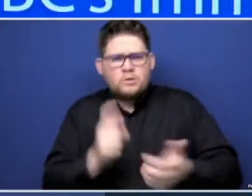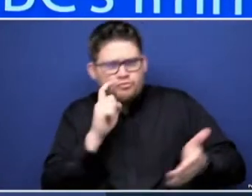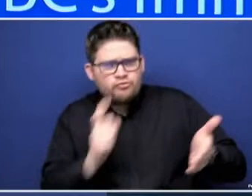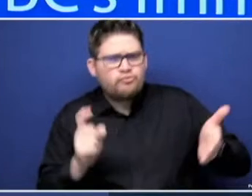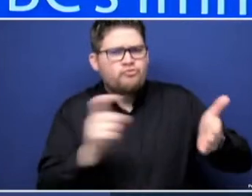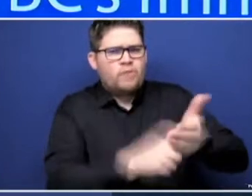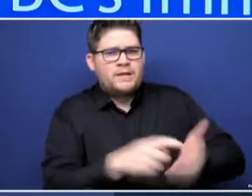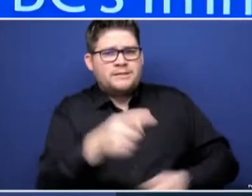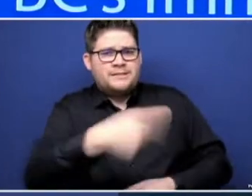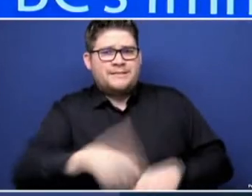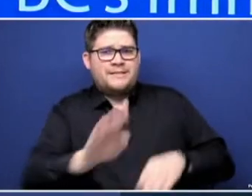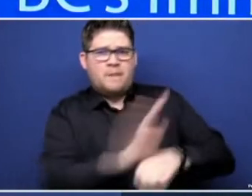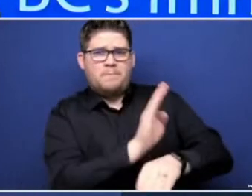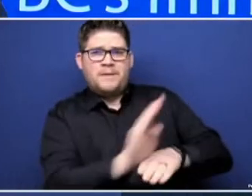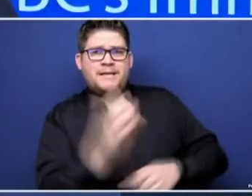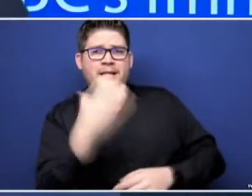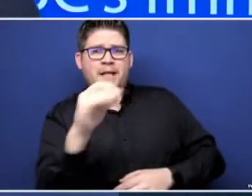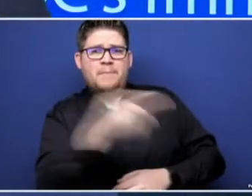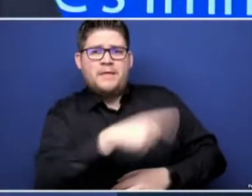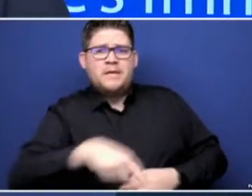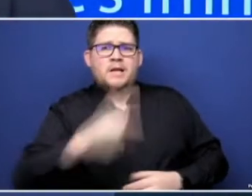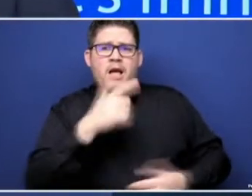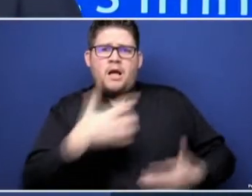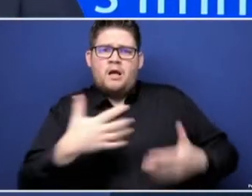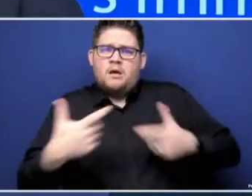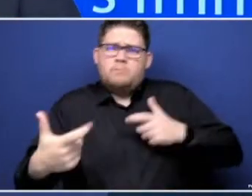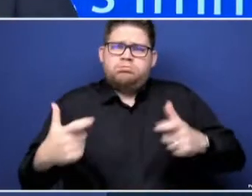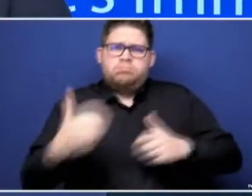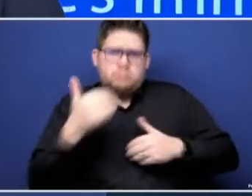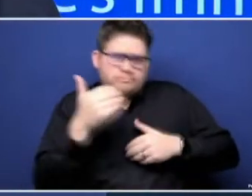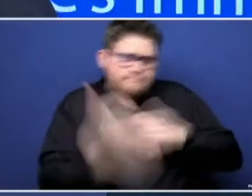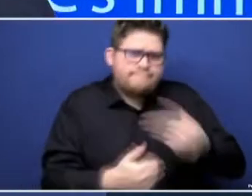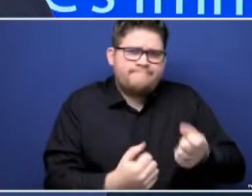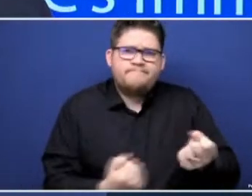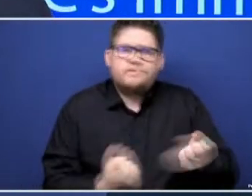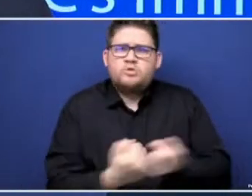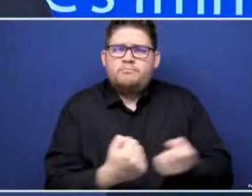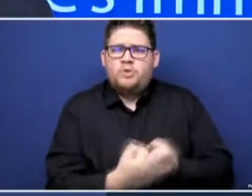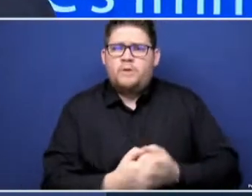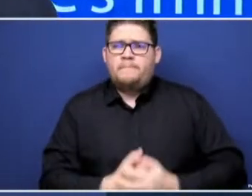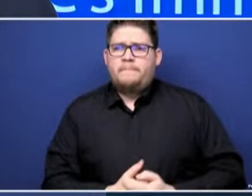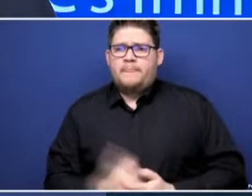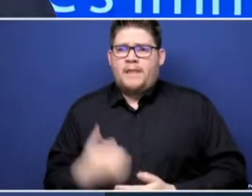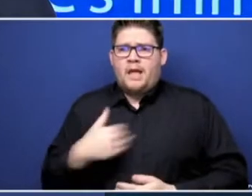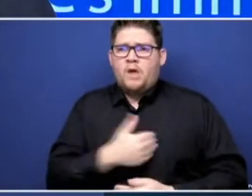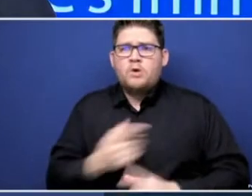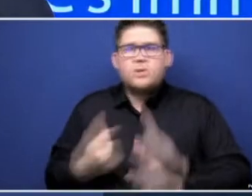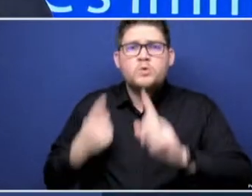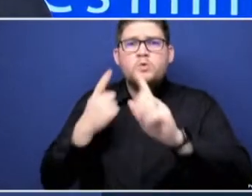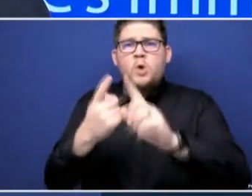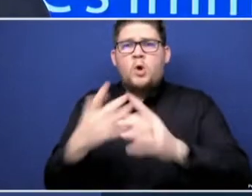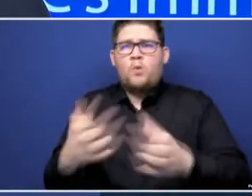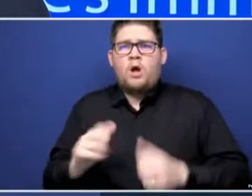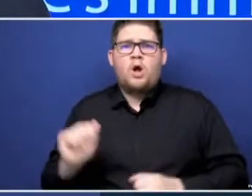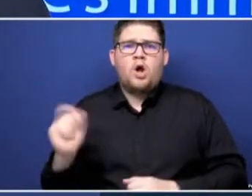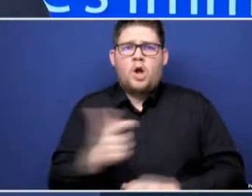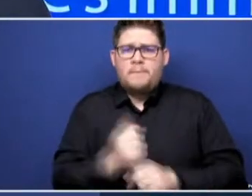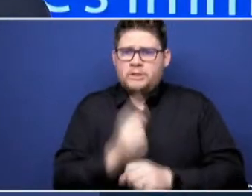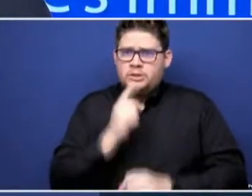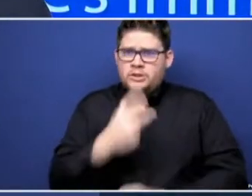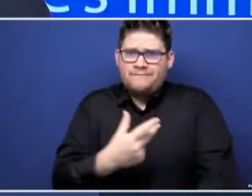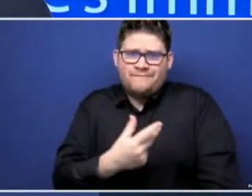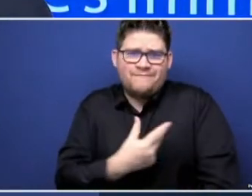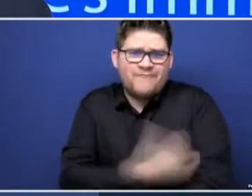been stepping up to say, how can I participate in the end of COVID-19 in my community? It's really quite heartwarming. I spoke